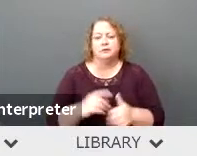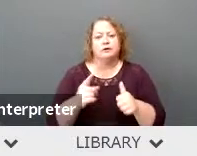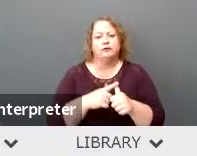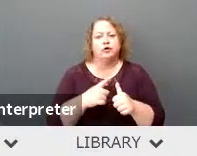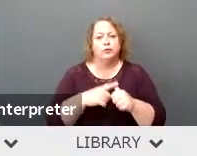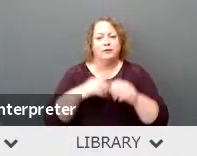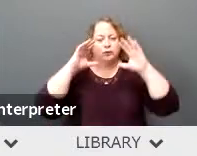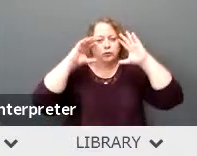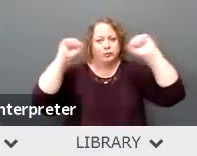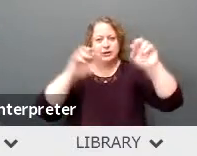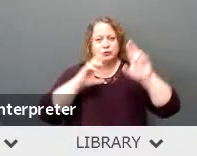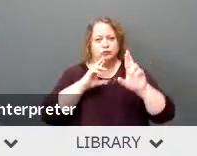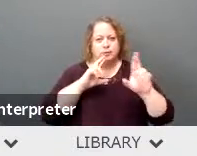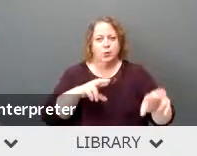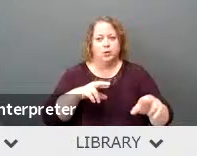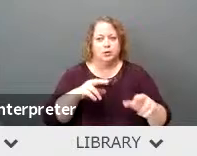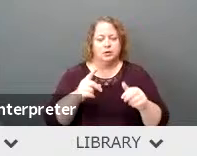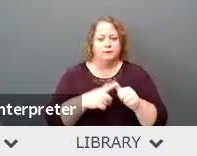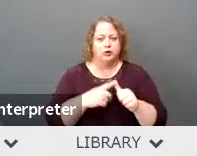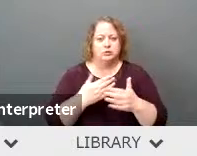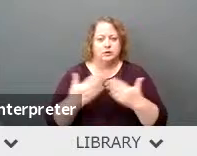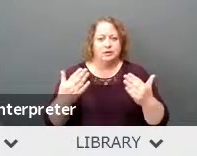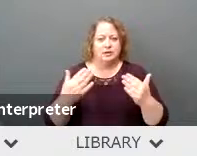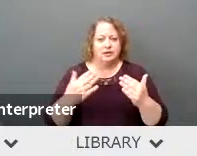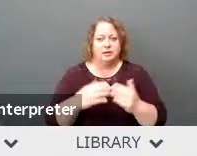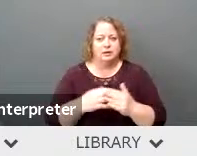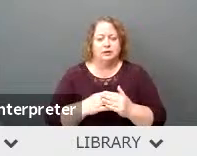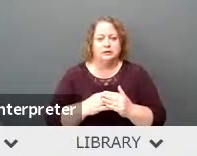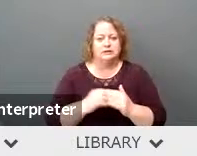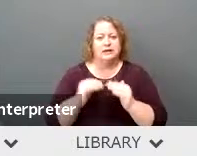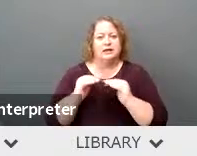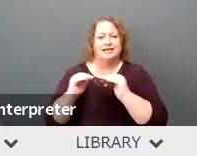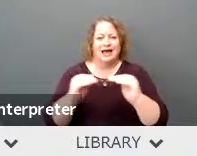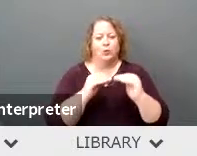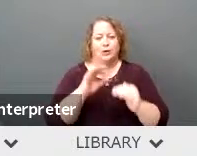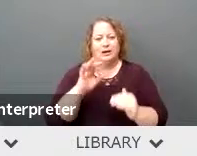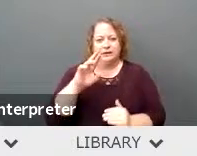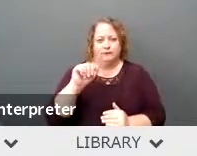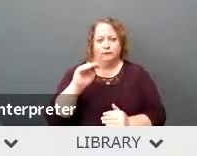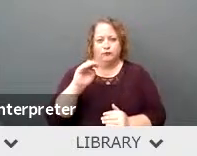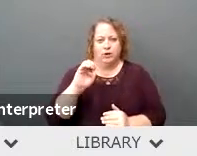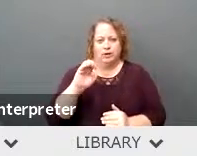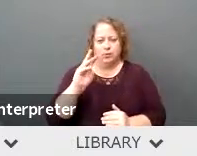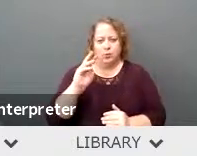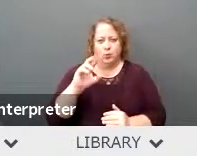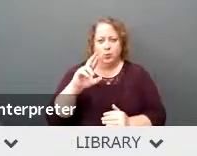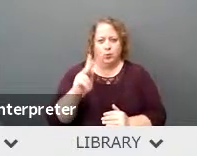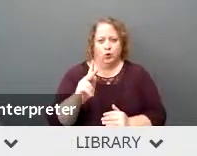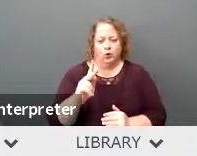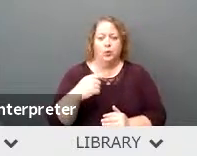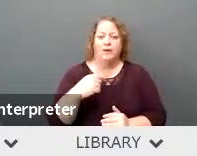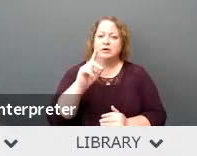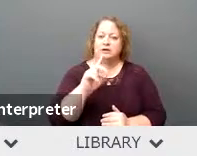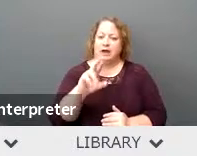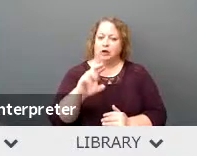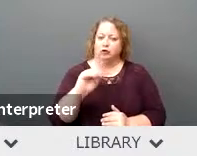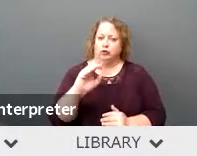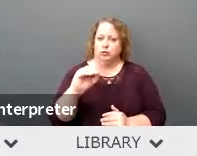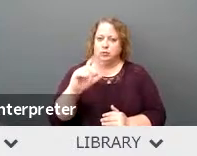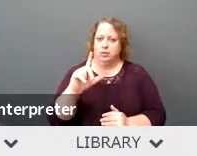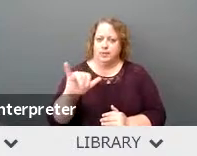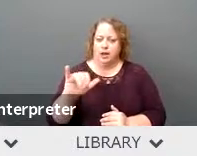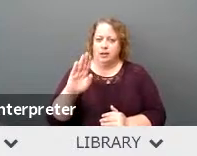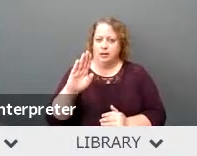the superintendent's report. First thing we have is the equity framework. So we have Dr. Molly Bolton, who is